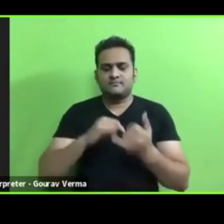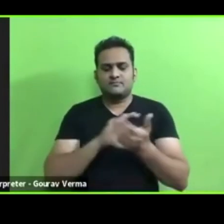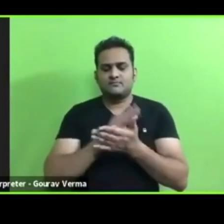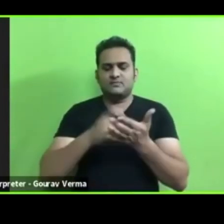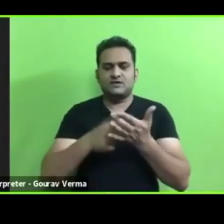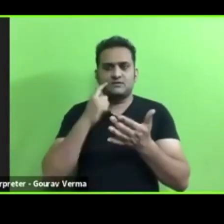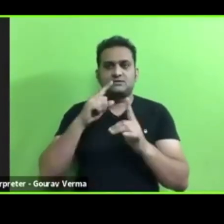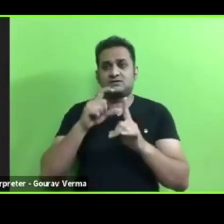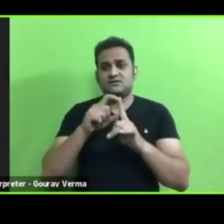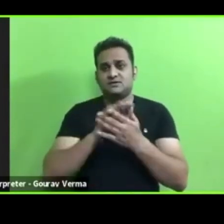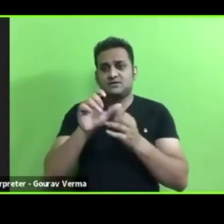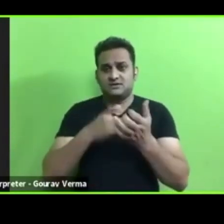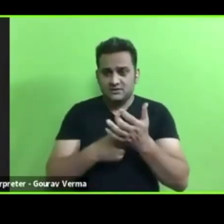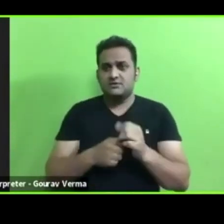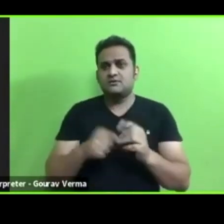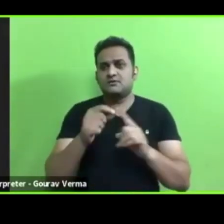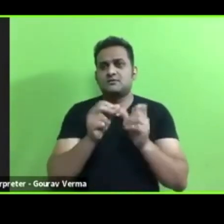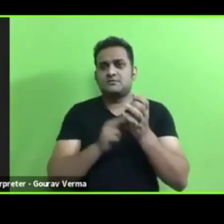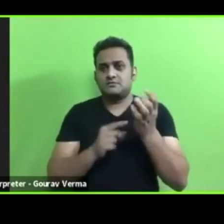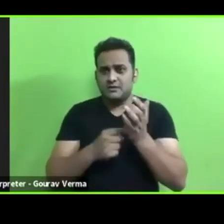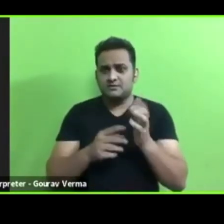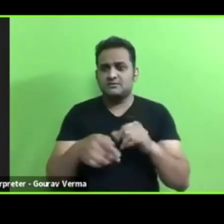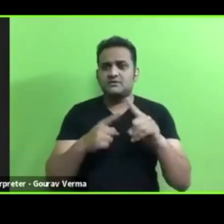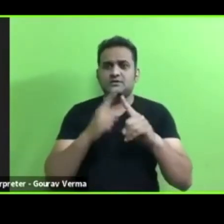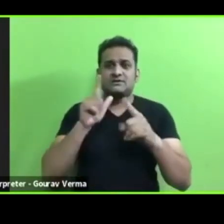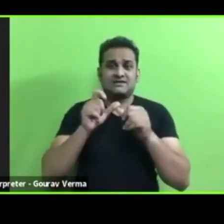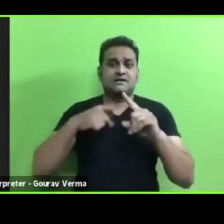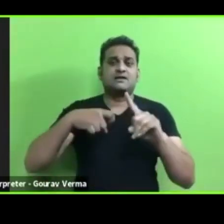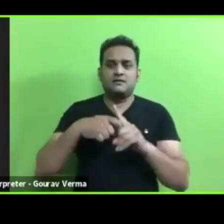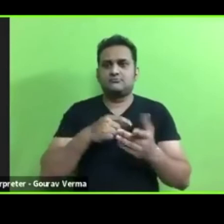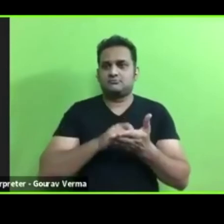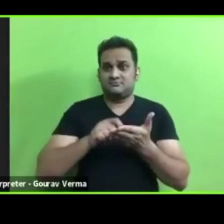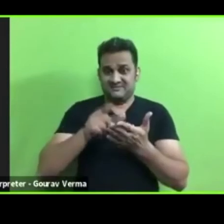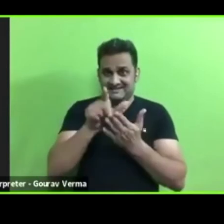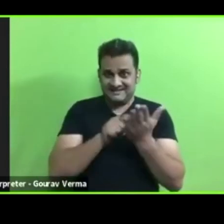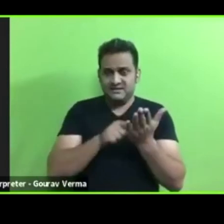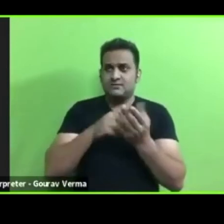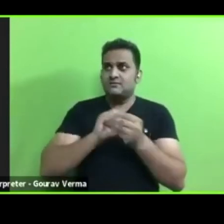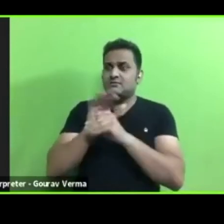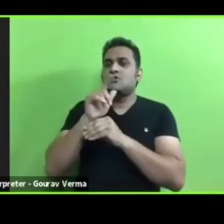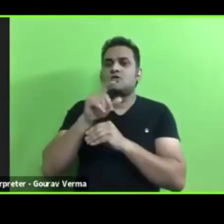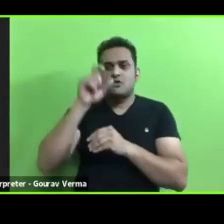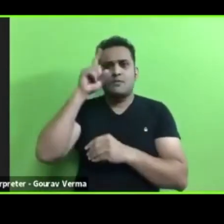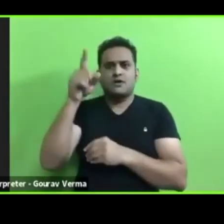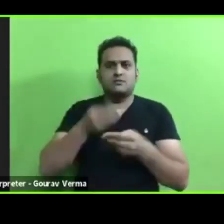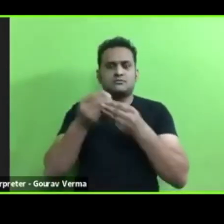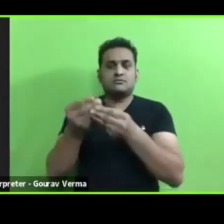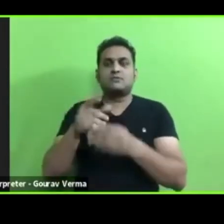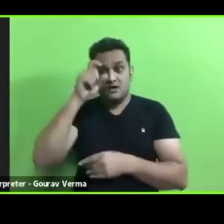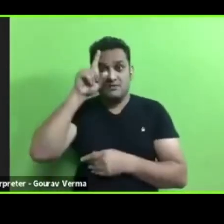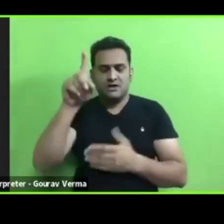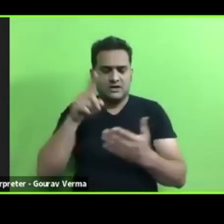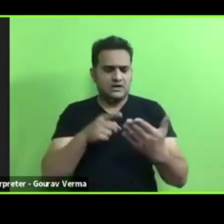Balwant Tilak. This is the final letter he writes to Ambedkar. Ambedkar is at a conference. Ambedkar receives this. Ambedkar is